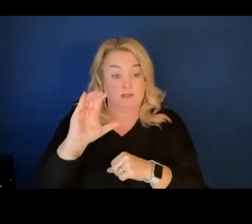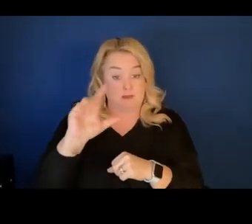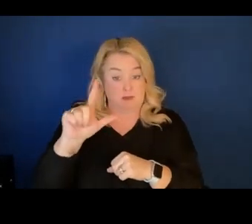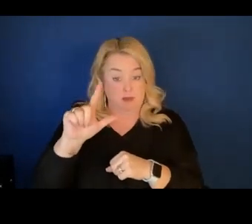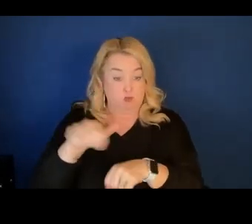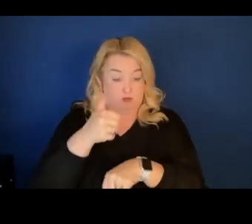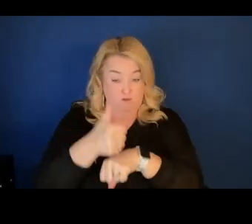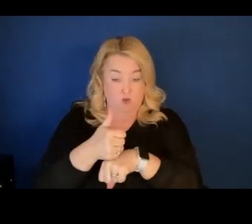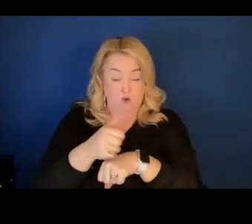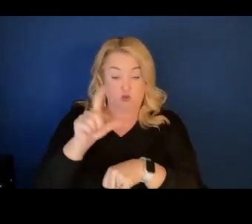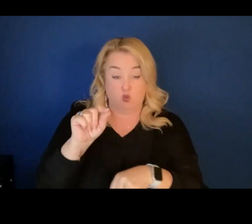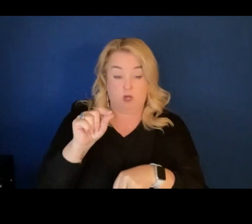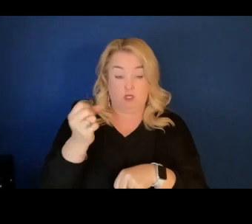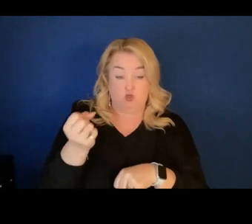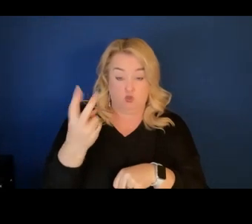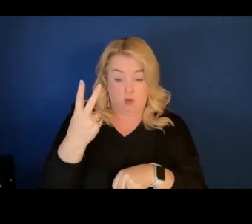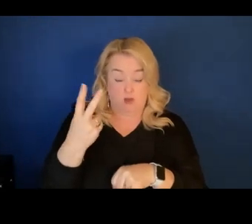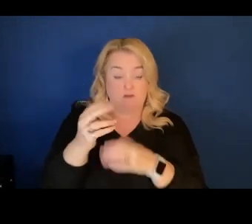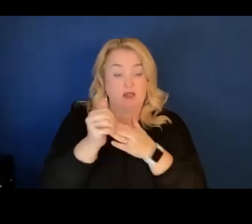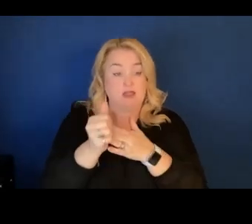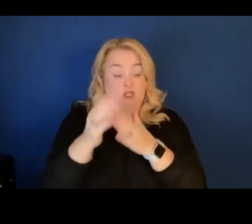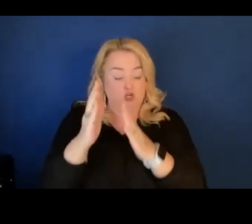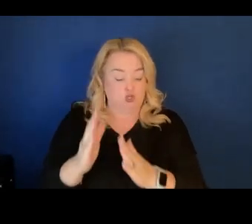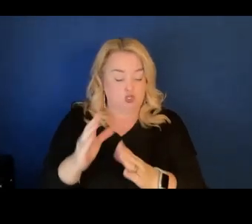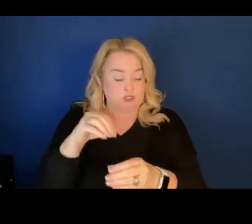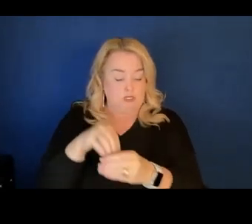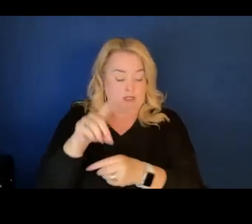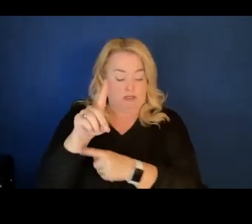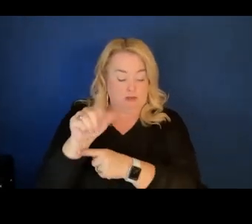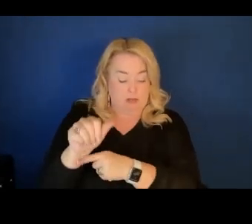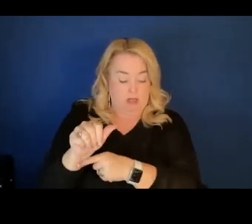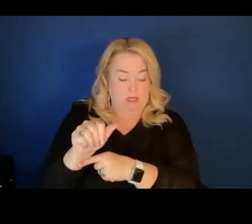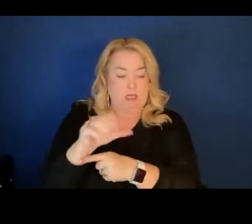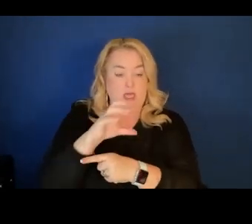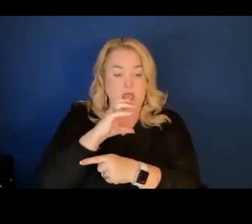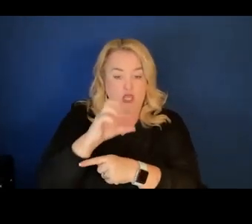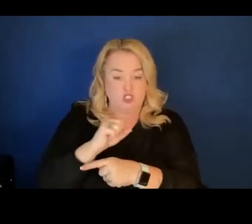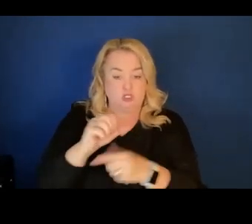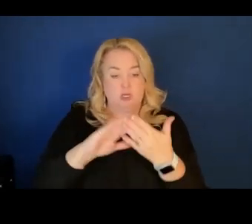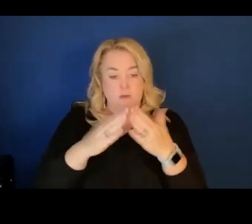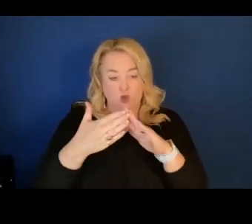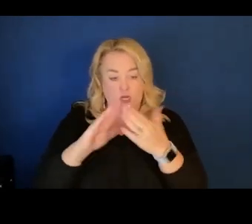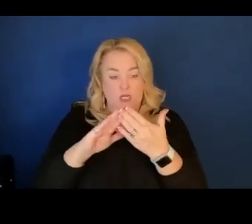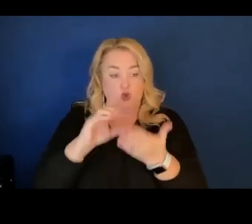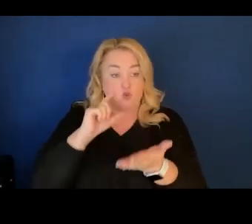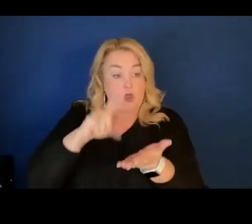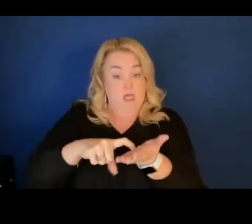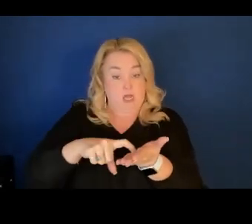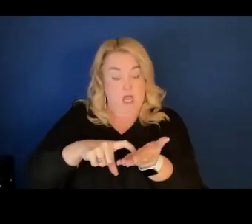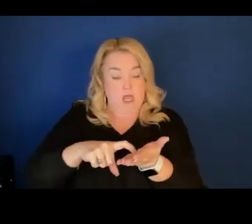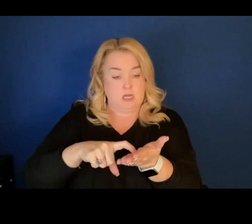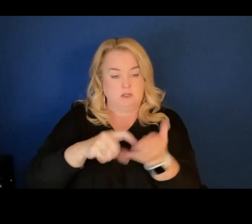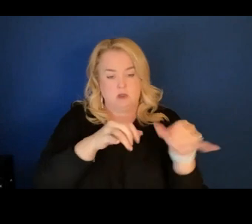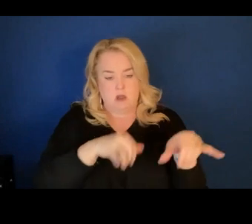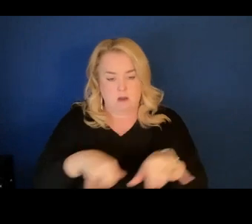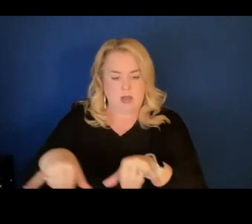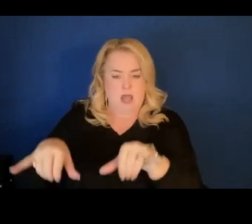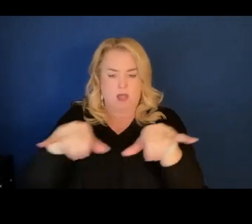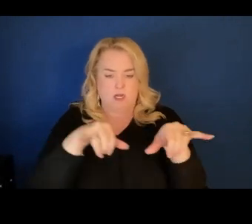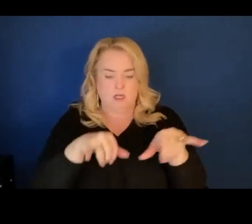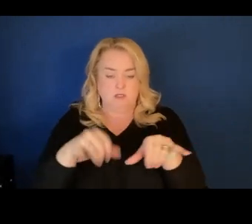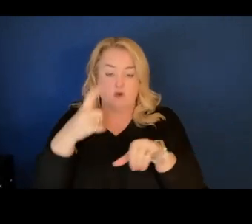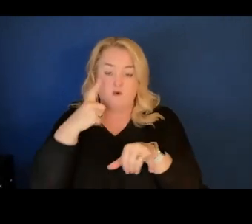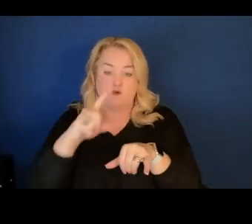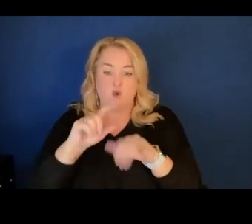in 2012, because leaders in the disability and aging community recognized the commonality about